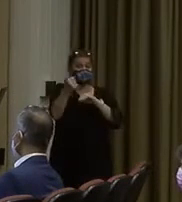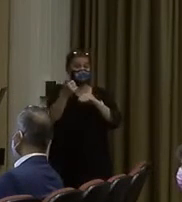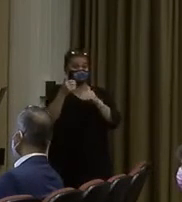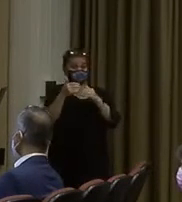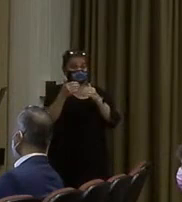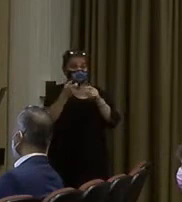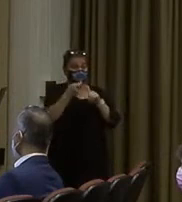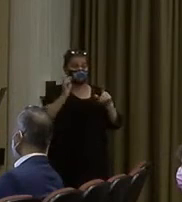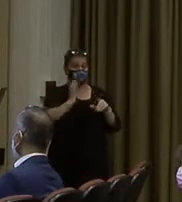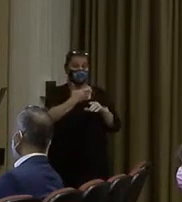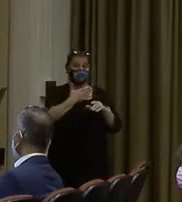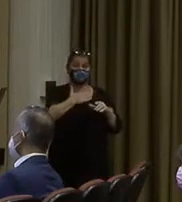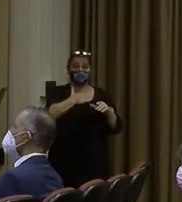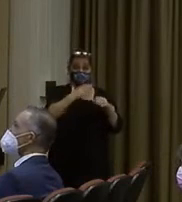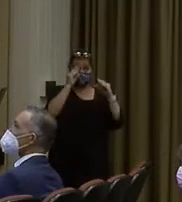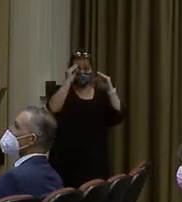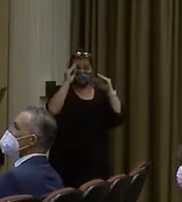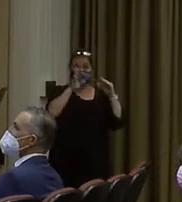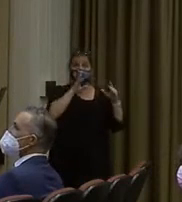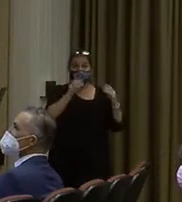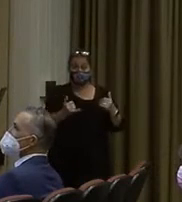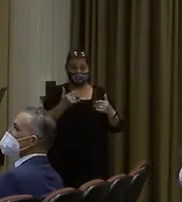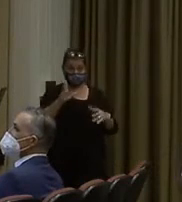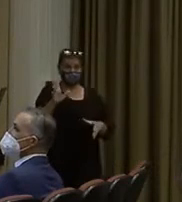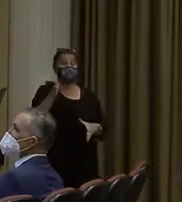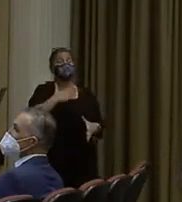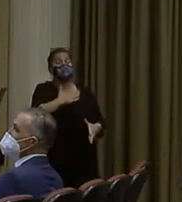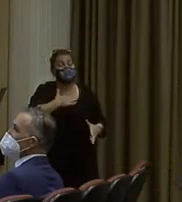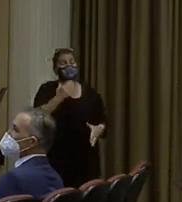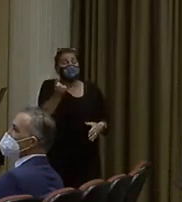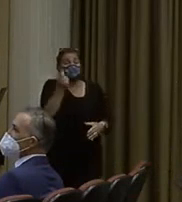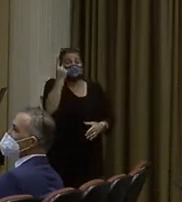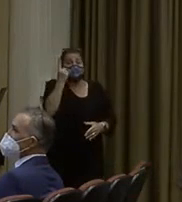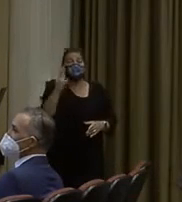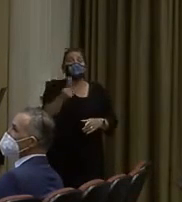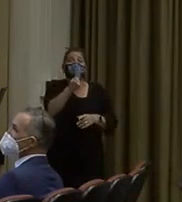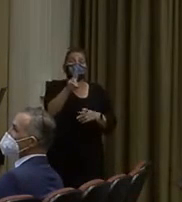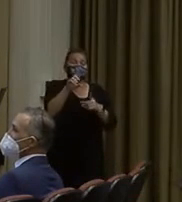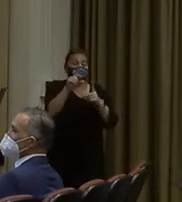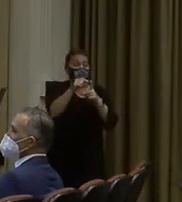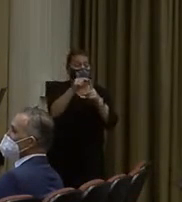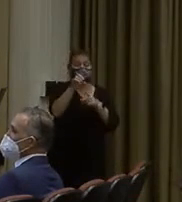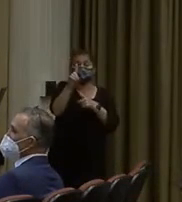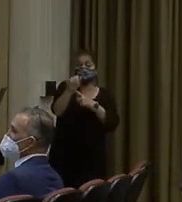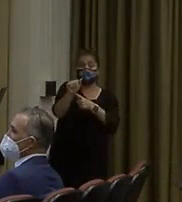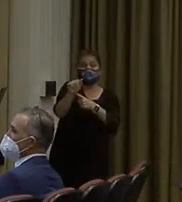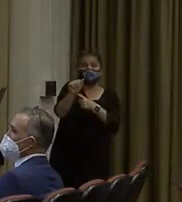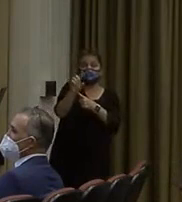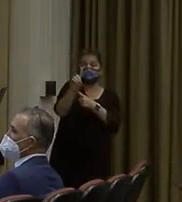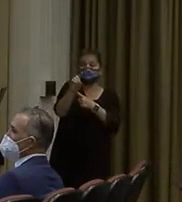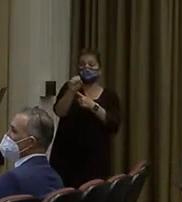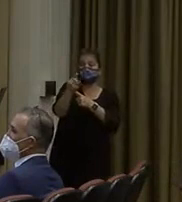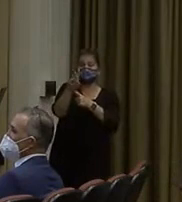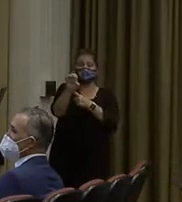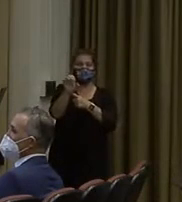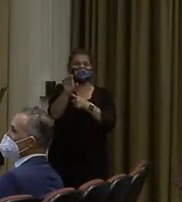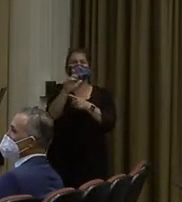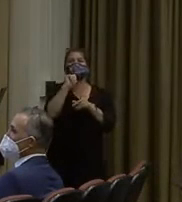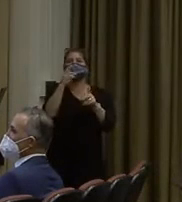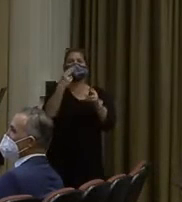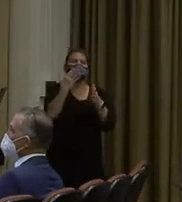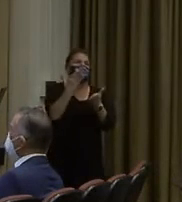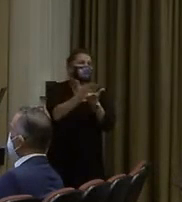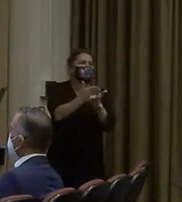my talk, please take this away. Use the terms disability, use the terms disabled. Stop with the